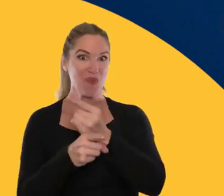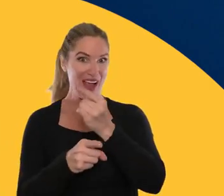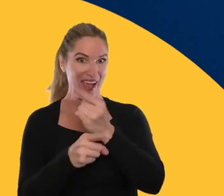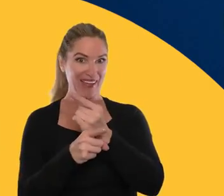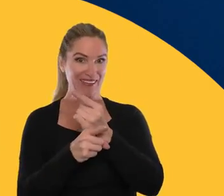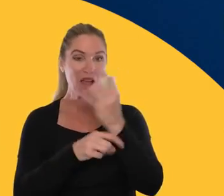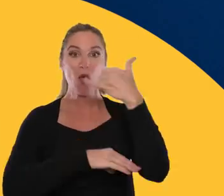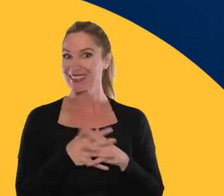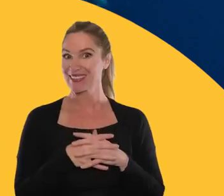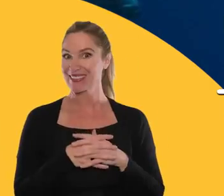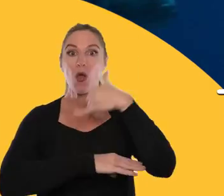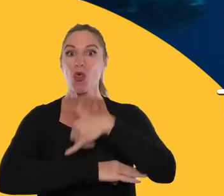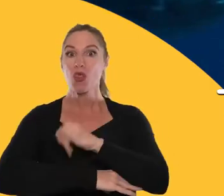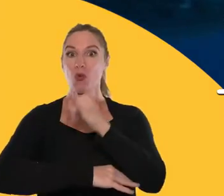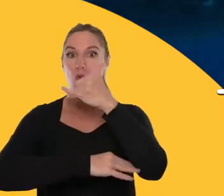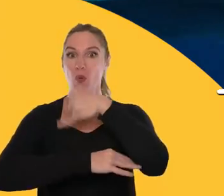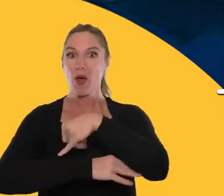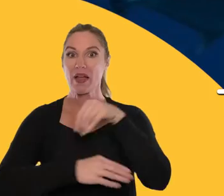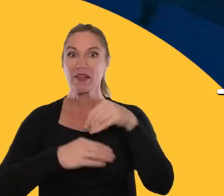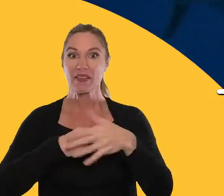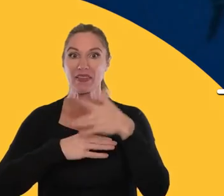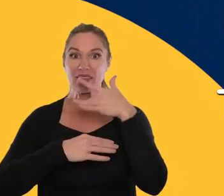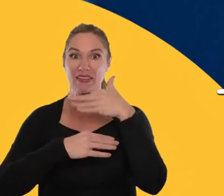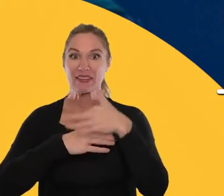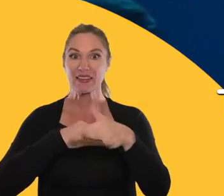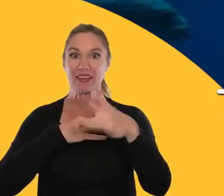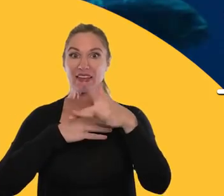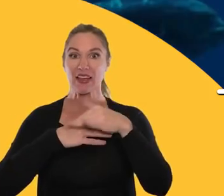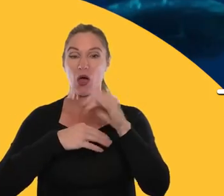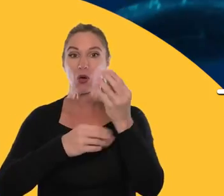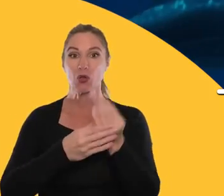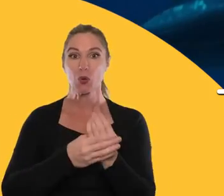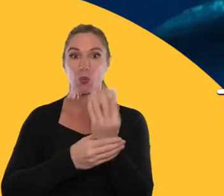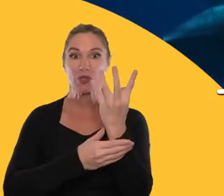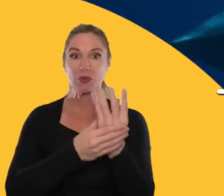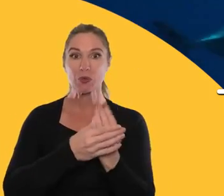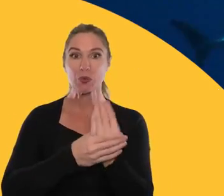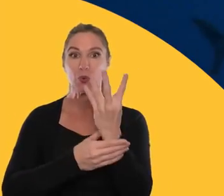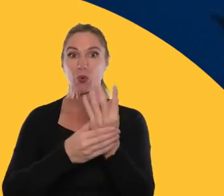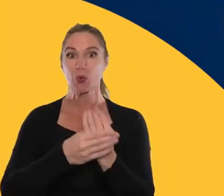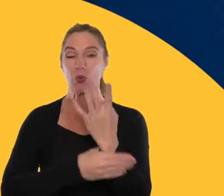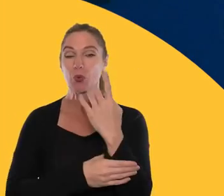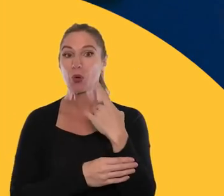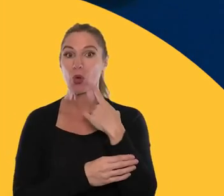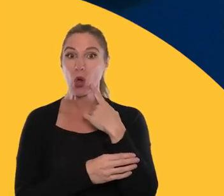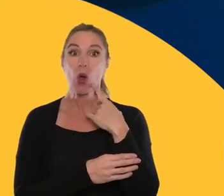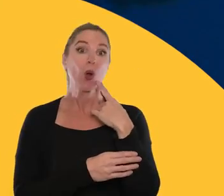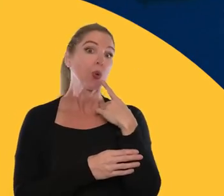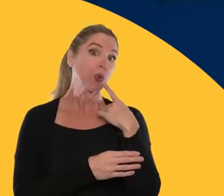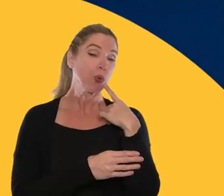you're right. The whale in the sea goes whistle, whistle, whistle.